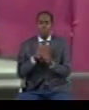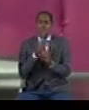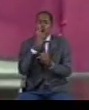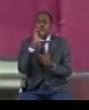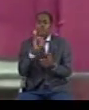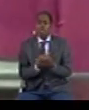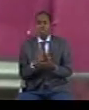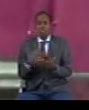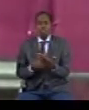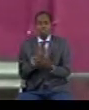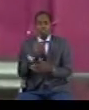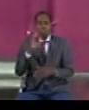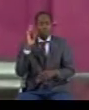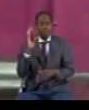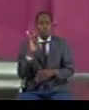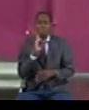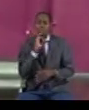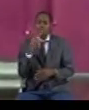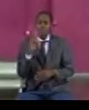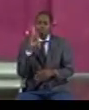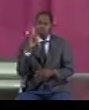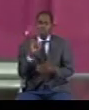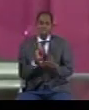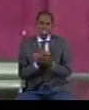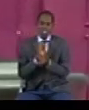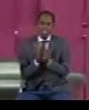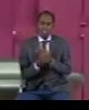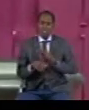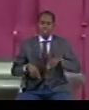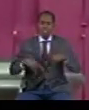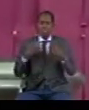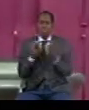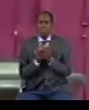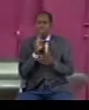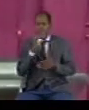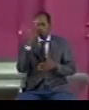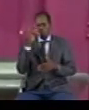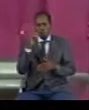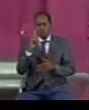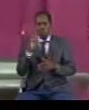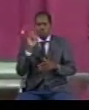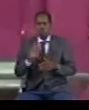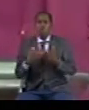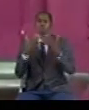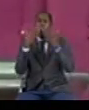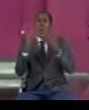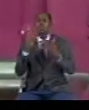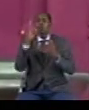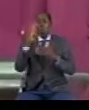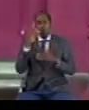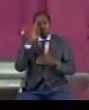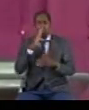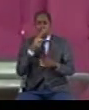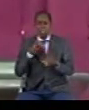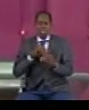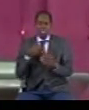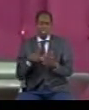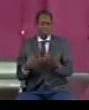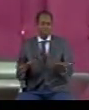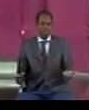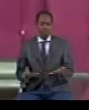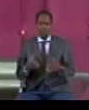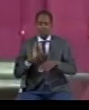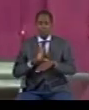are preaching is the gospel that changes life. That's why we ought to be grateful in this church. God has given us a teacher, given us a